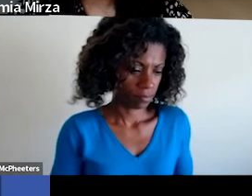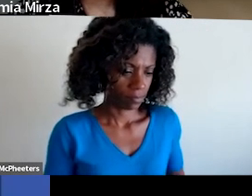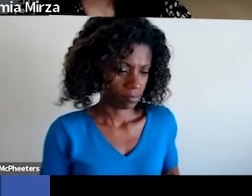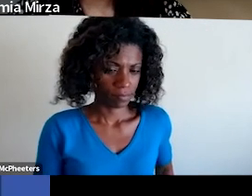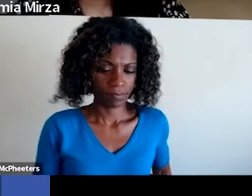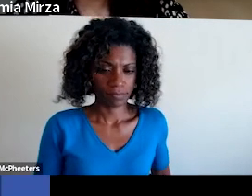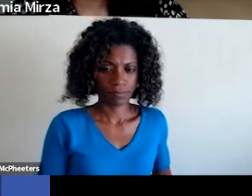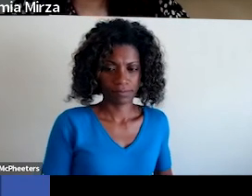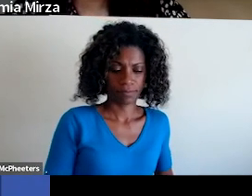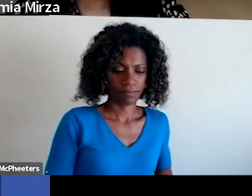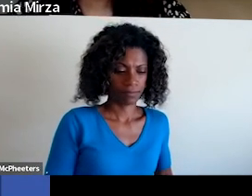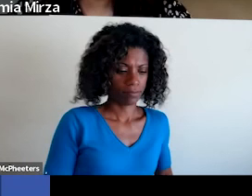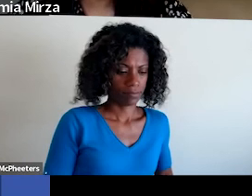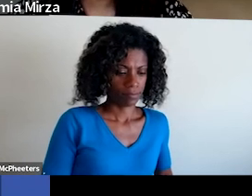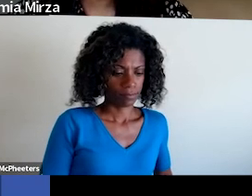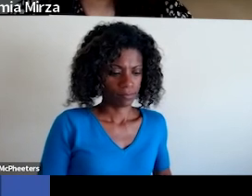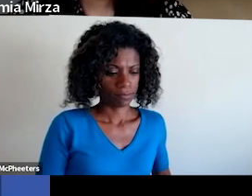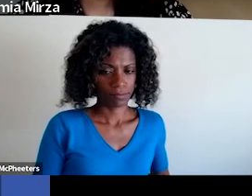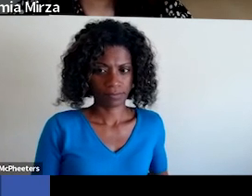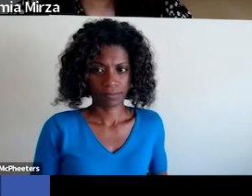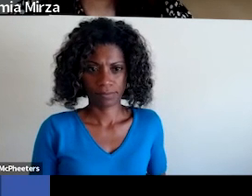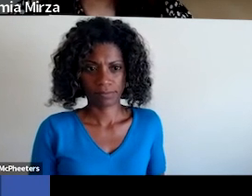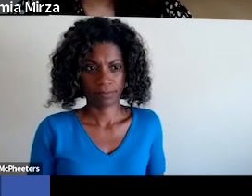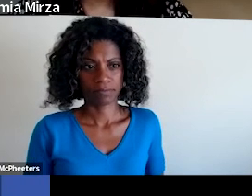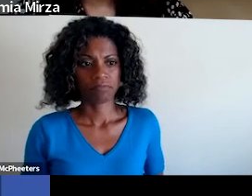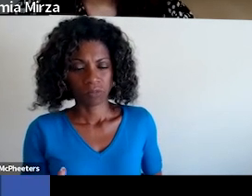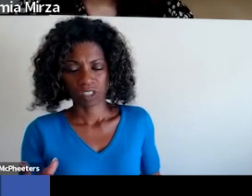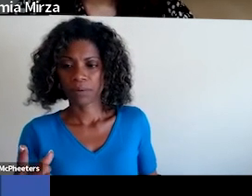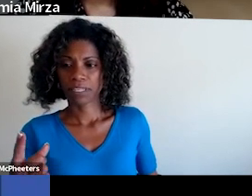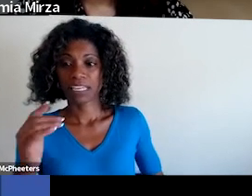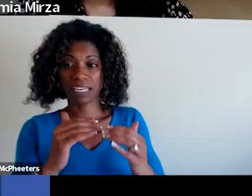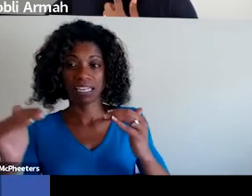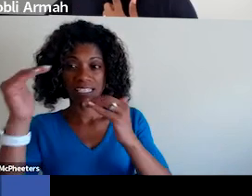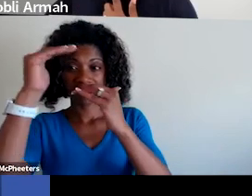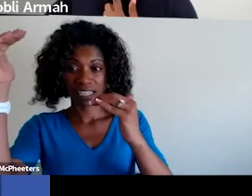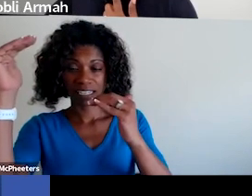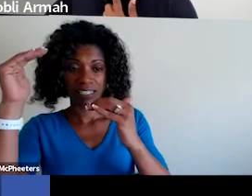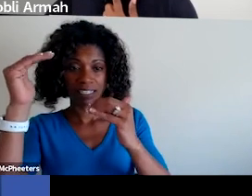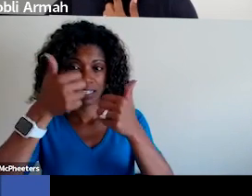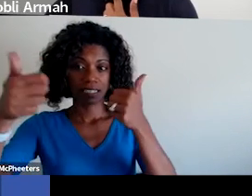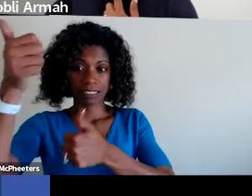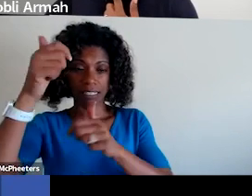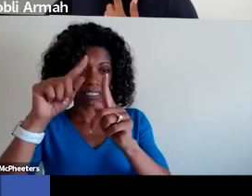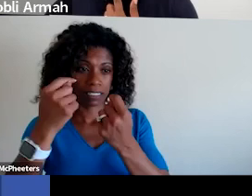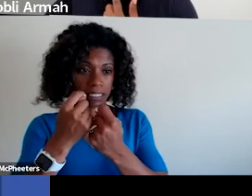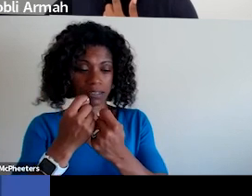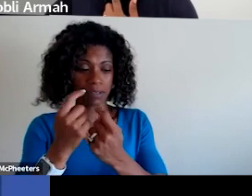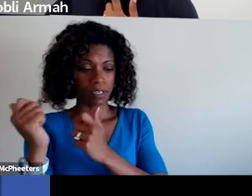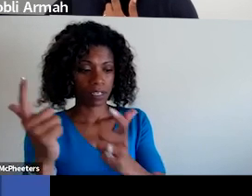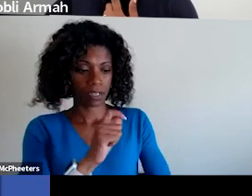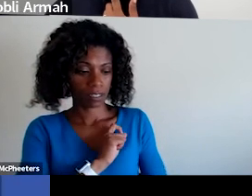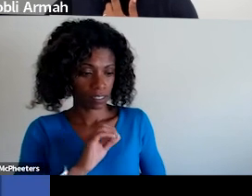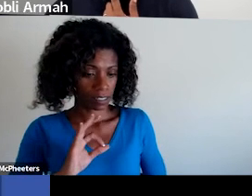Great. Looks like we're popping back and forth between executive team and the staff. Yeah, this is